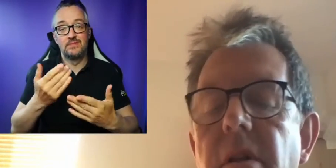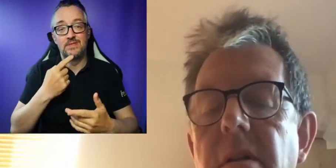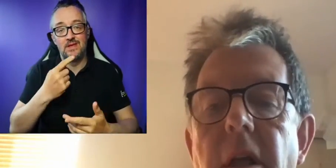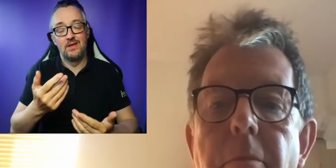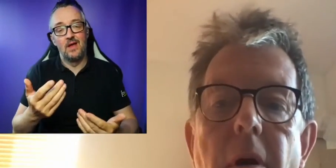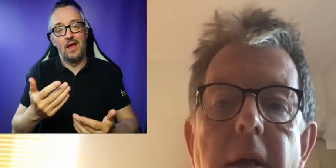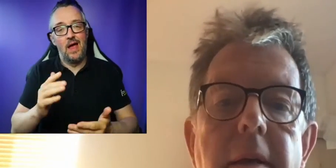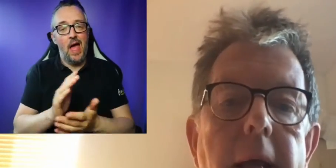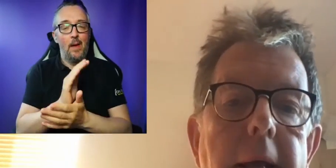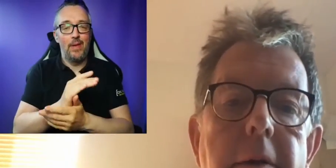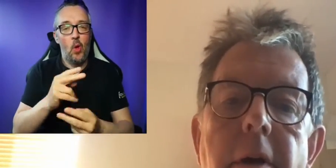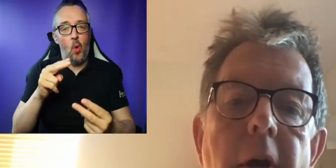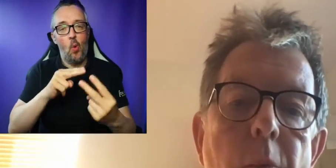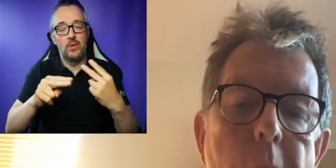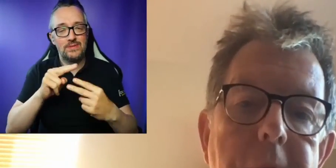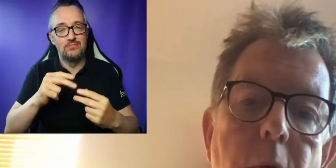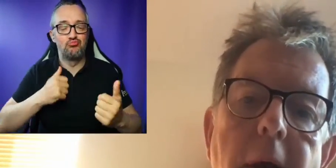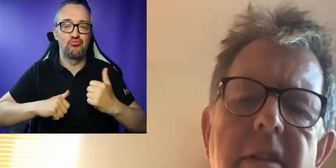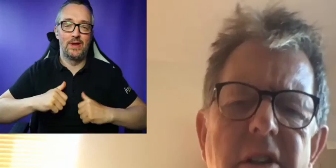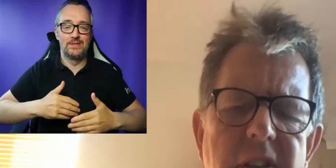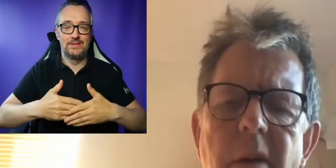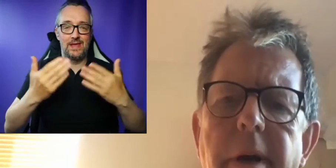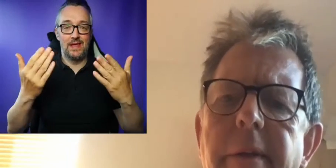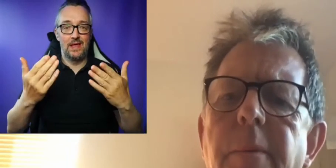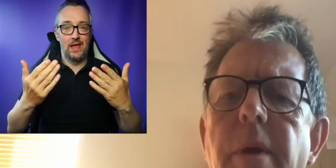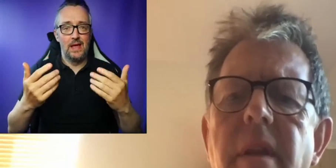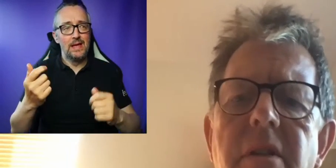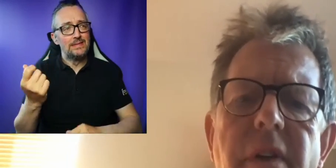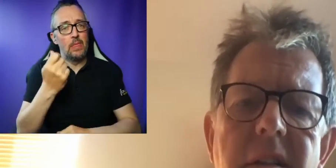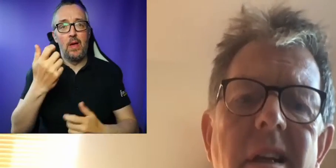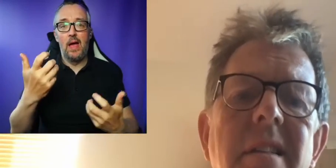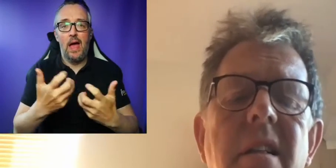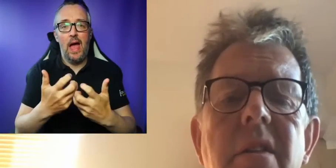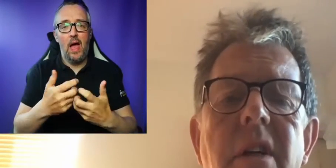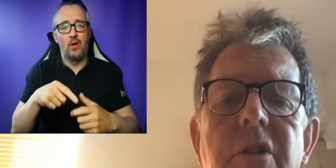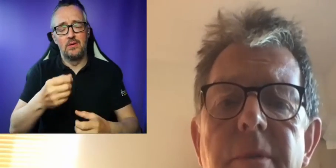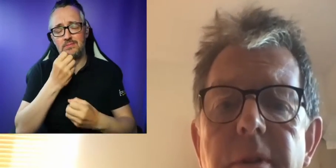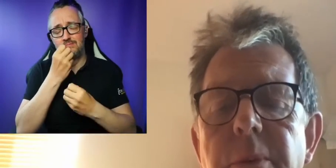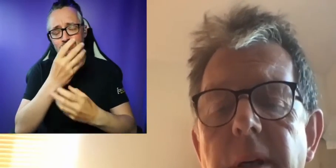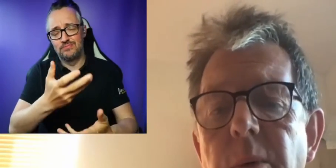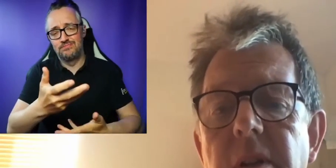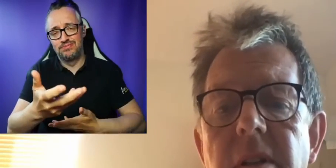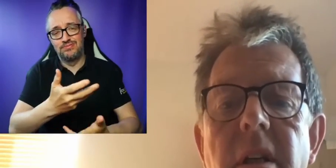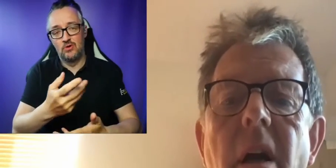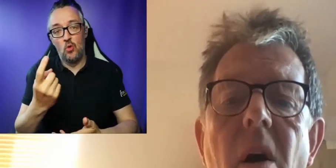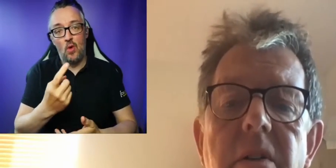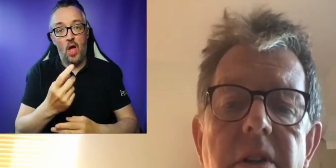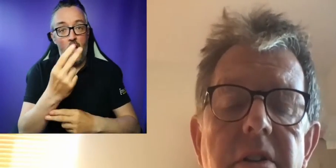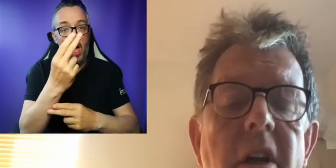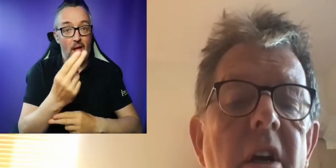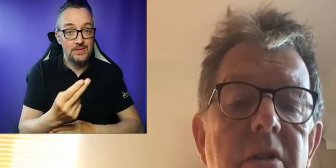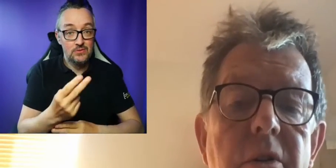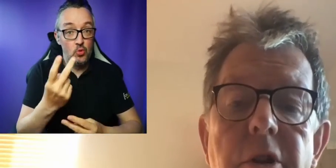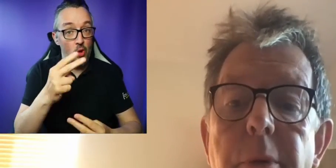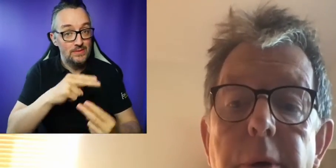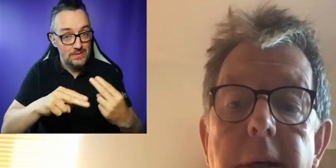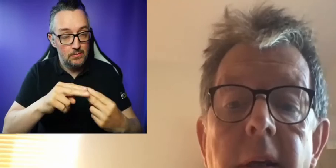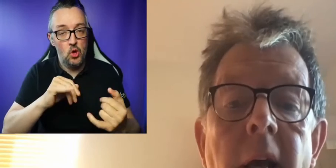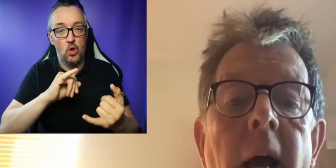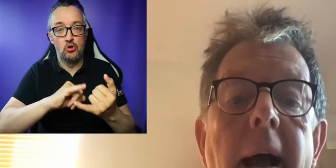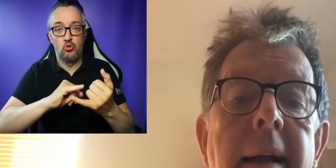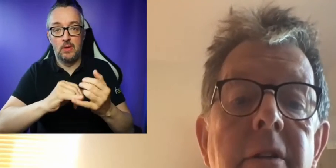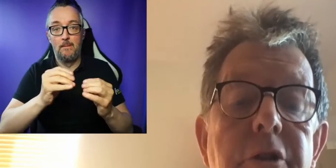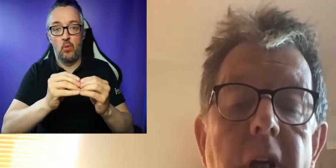happy Autistic Pride Day, and what better way to celebrate than with this fascinating discussion between autistic artist Sonia